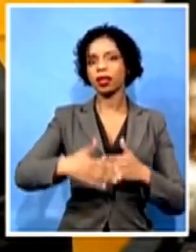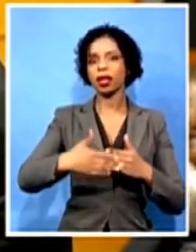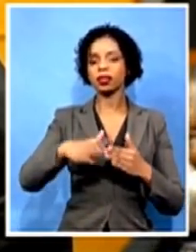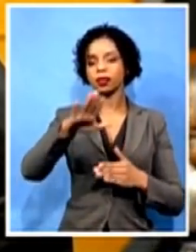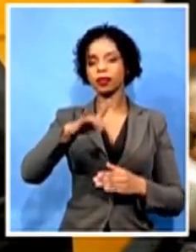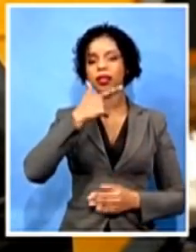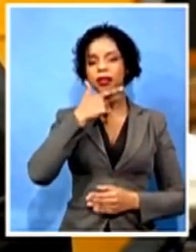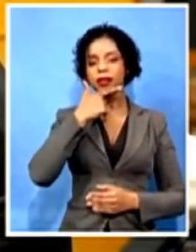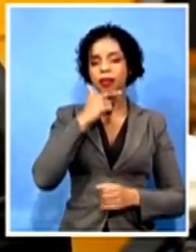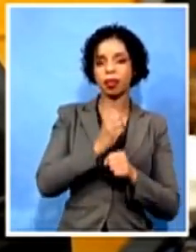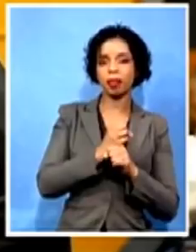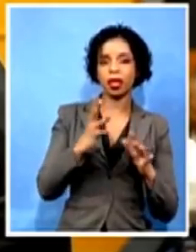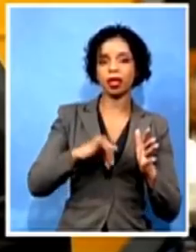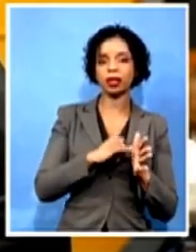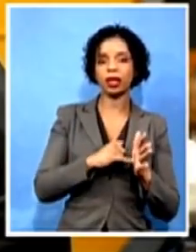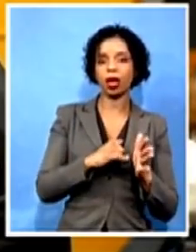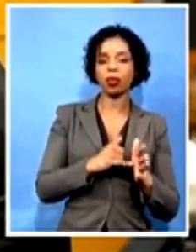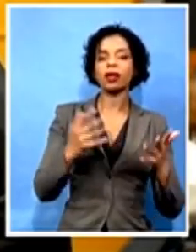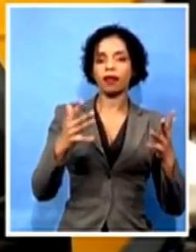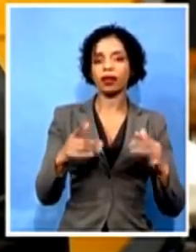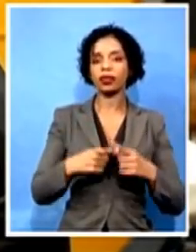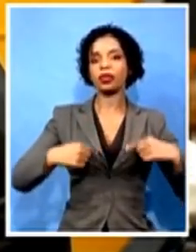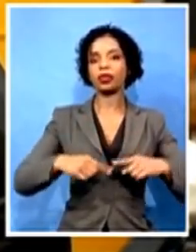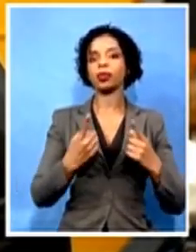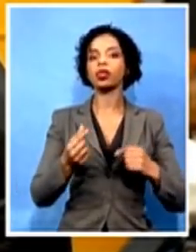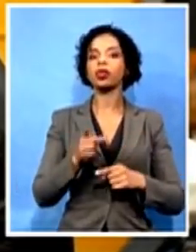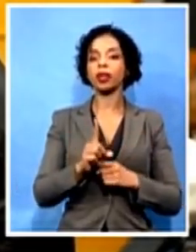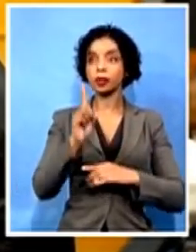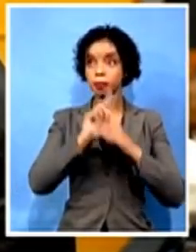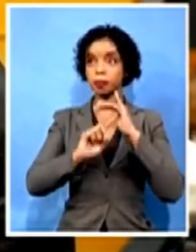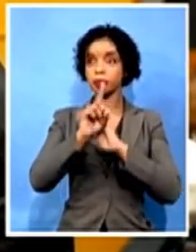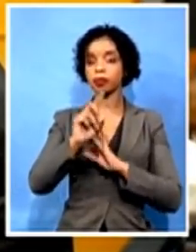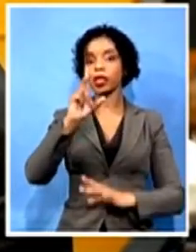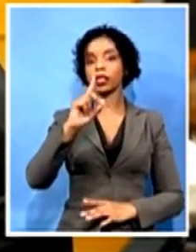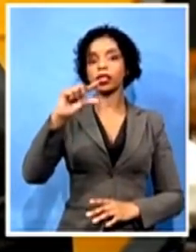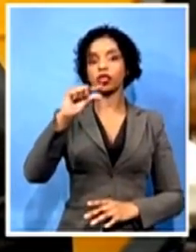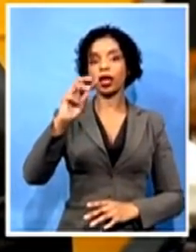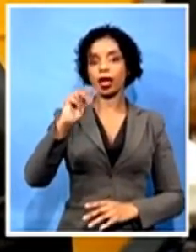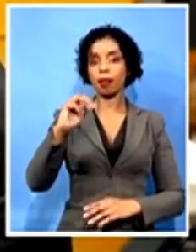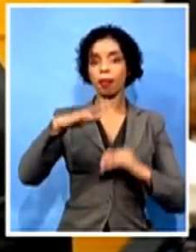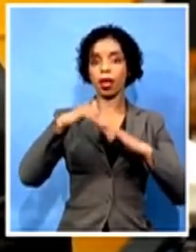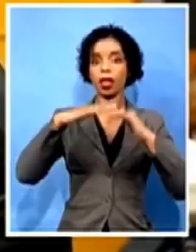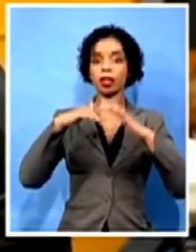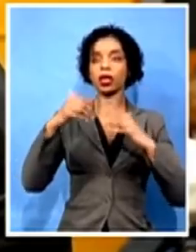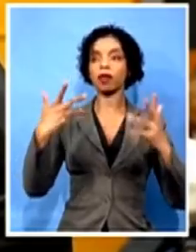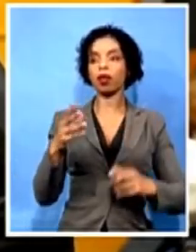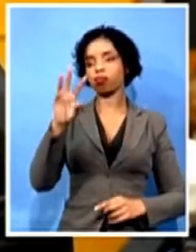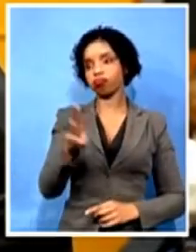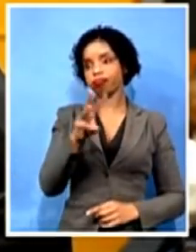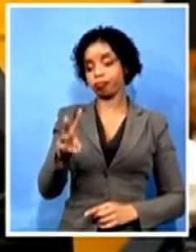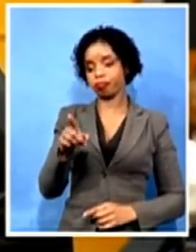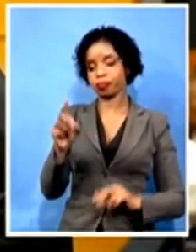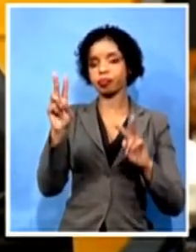the VGM building, where we attended to giving a warning statement in this matter relating to the charge that they